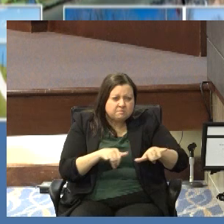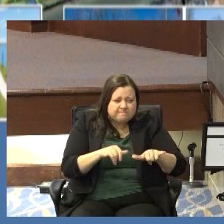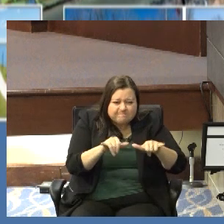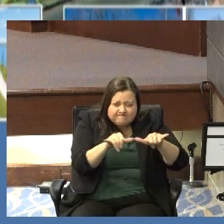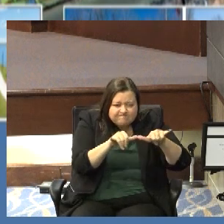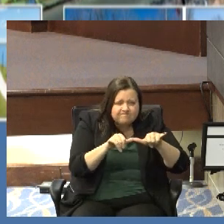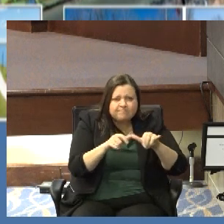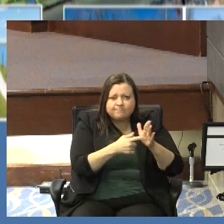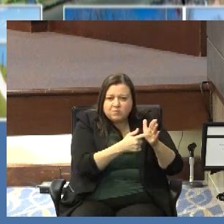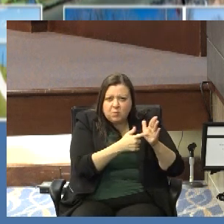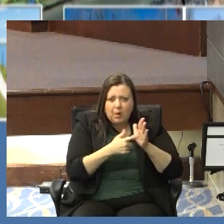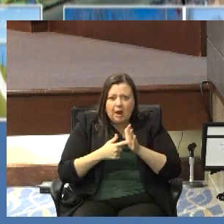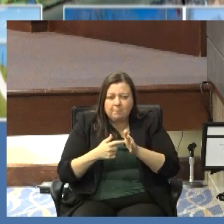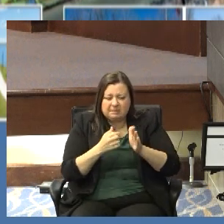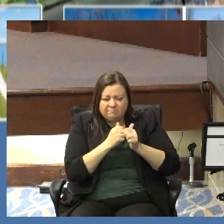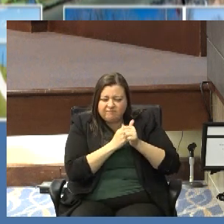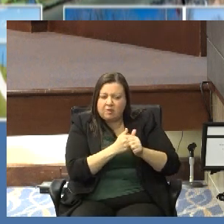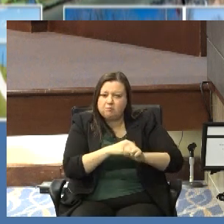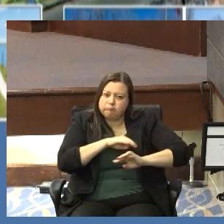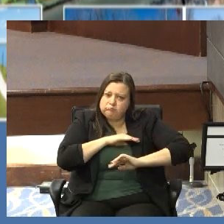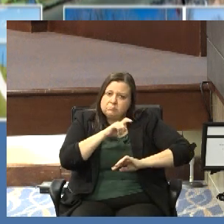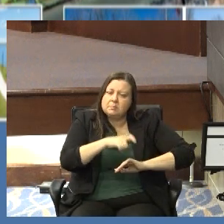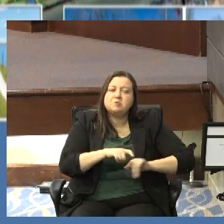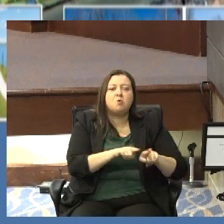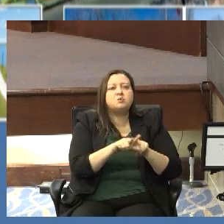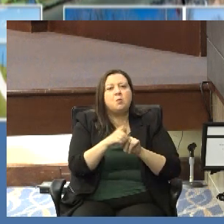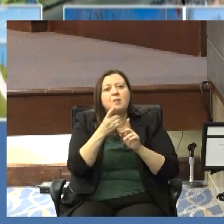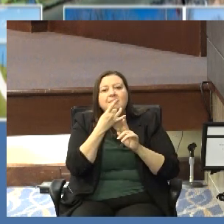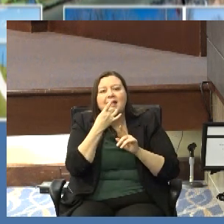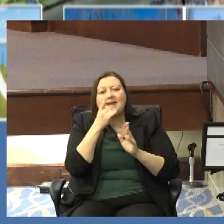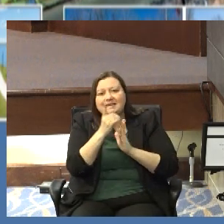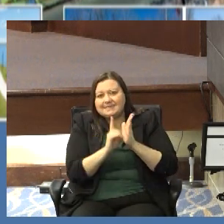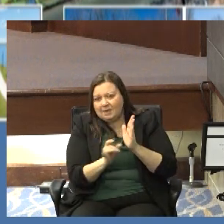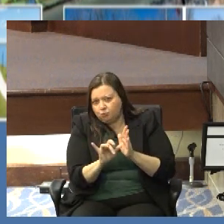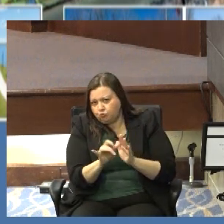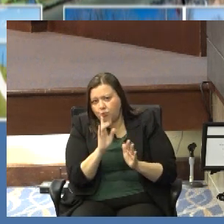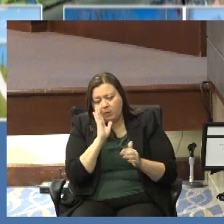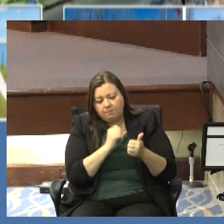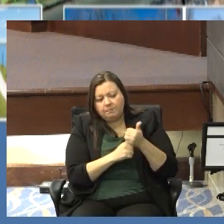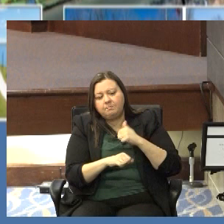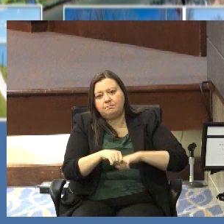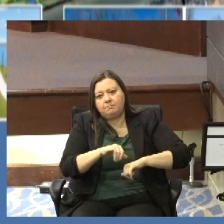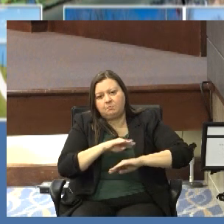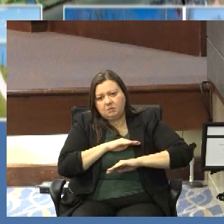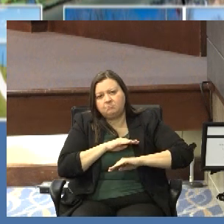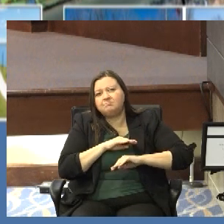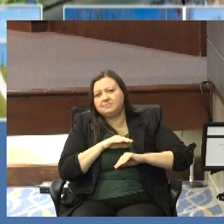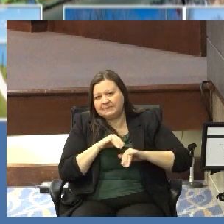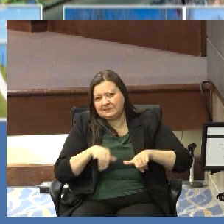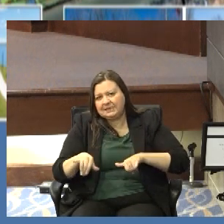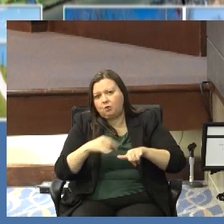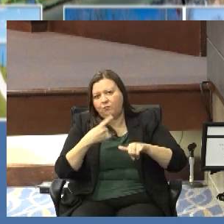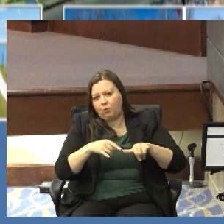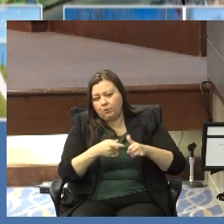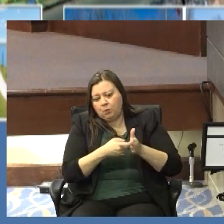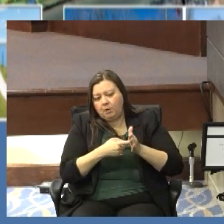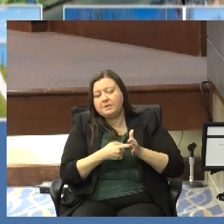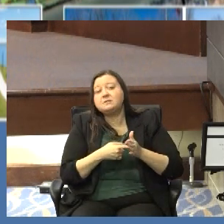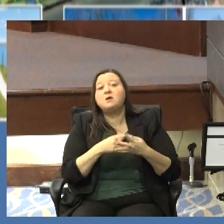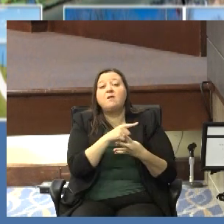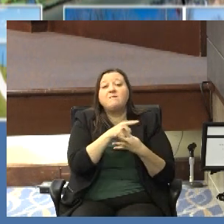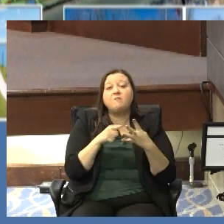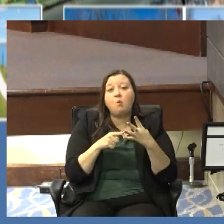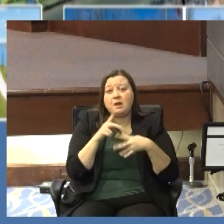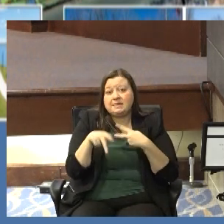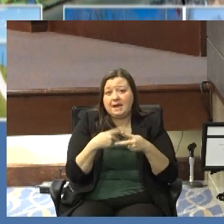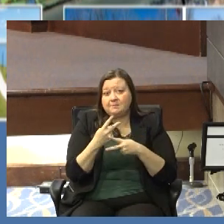plans with street, sidewalk, trails, and lighting design, and then signage requirements. There are four types of